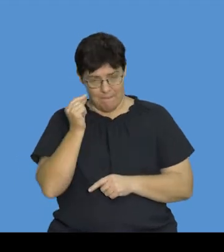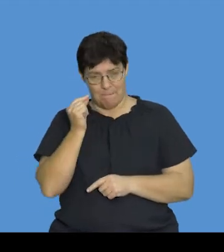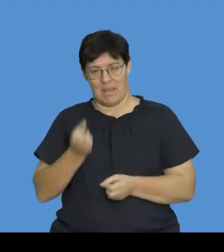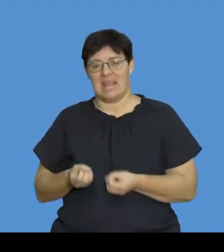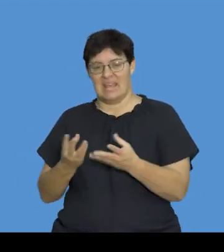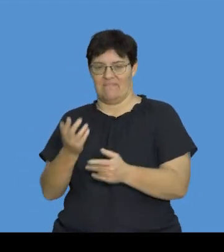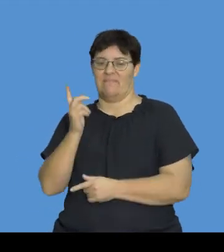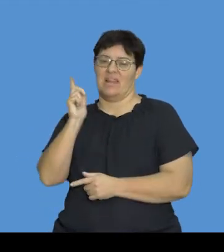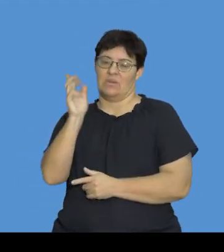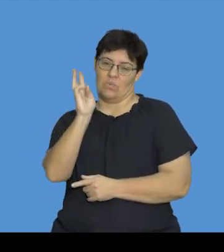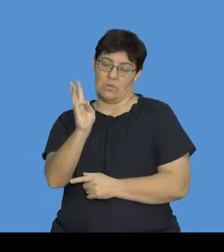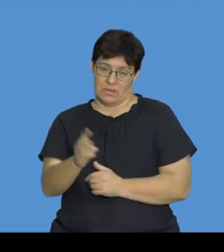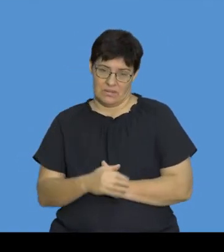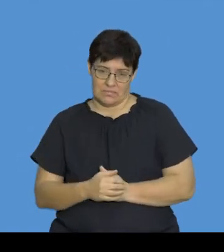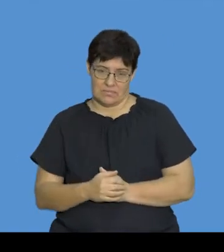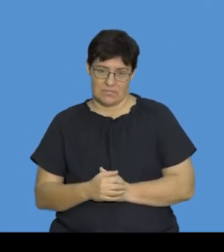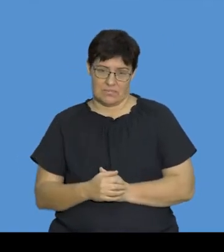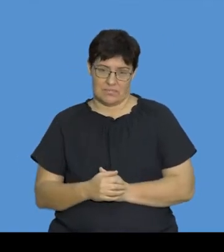at a later stage.